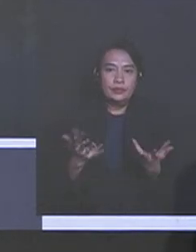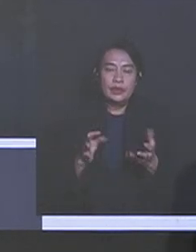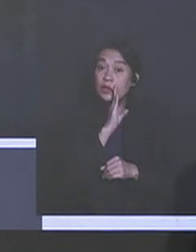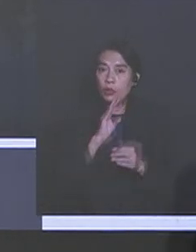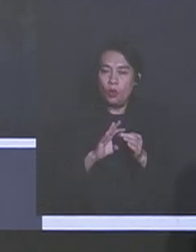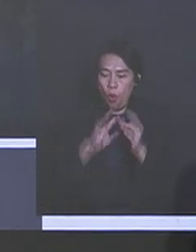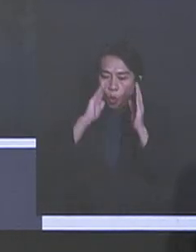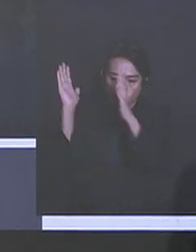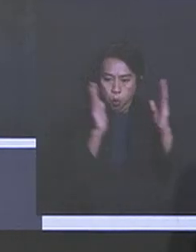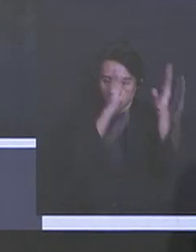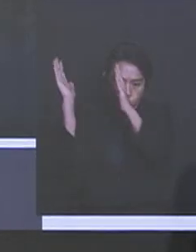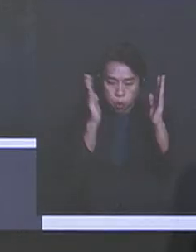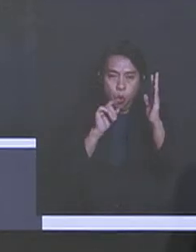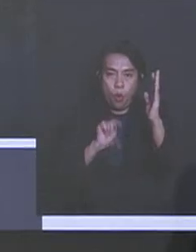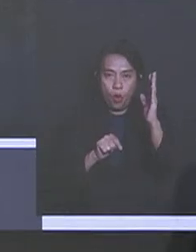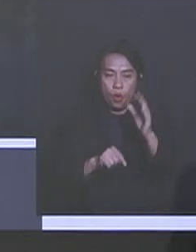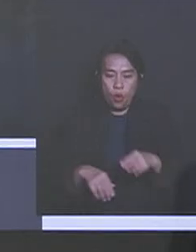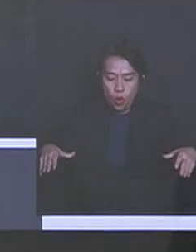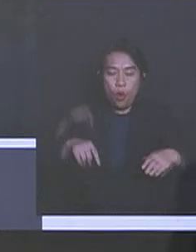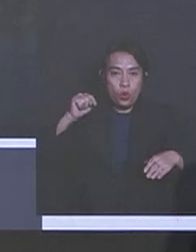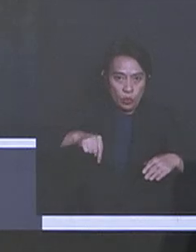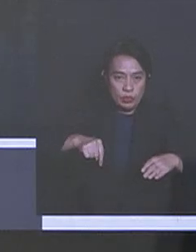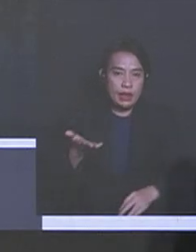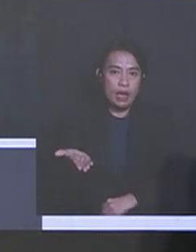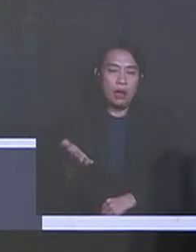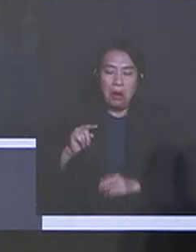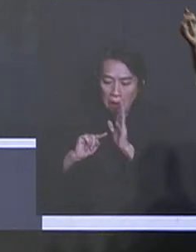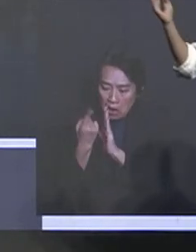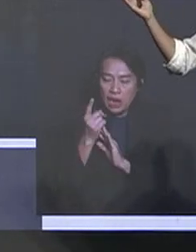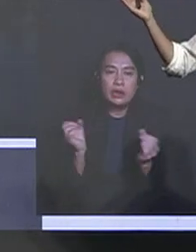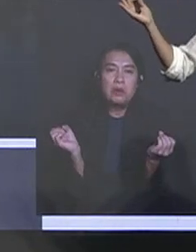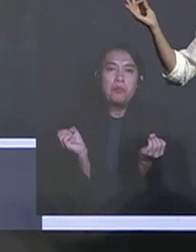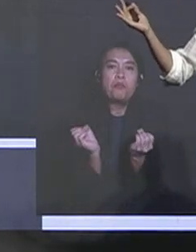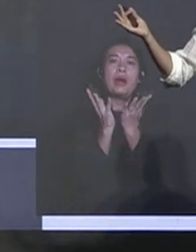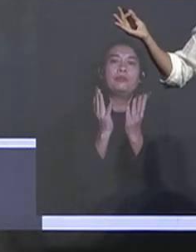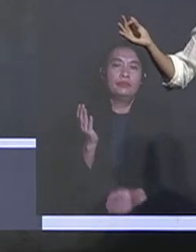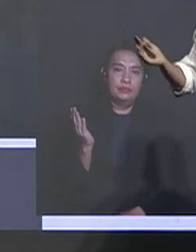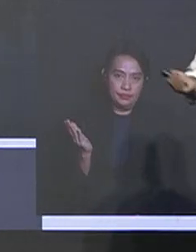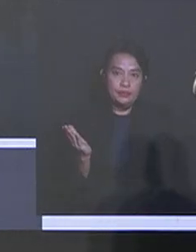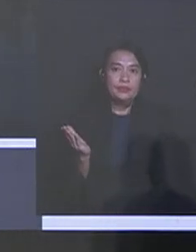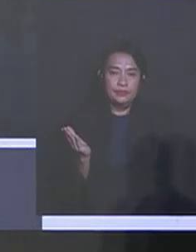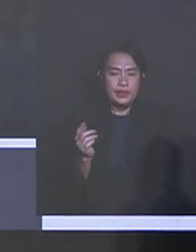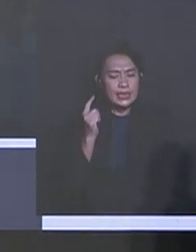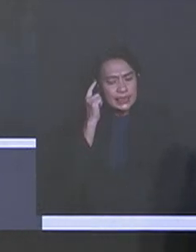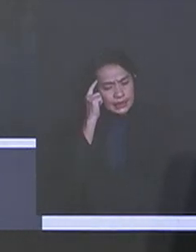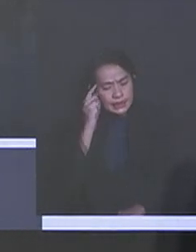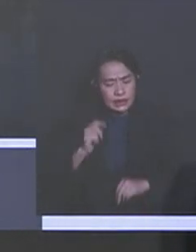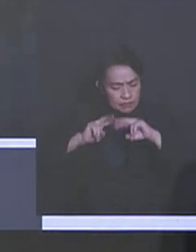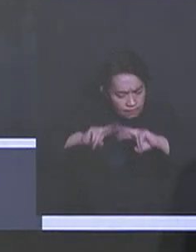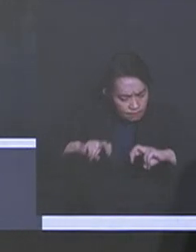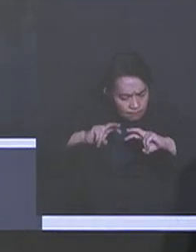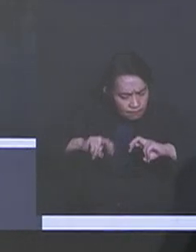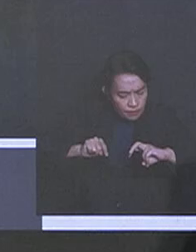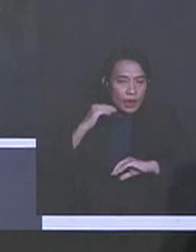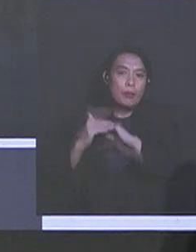were affected the most. And so a lot of our time is thinking about this scale of development and how, through raising